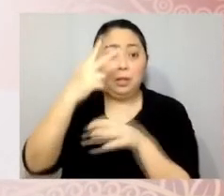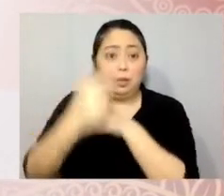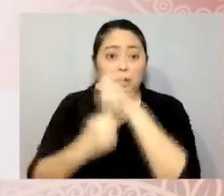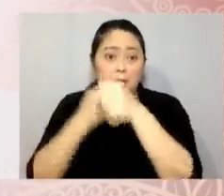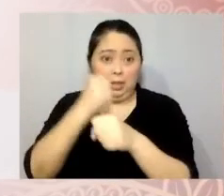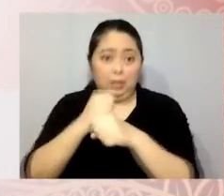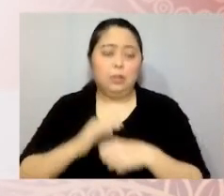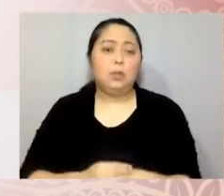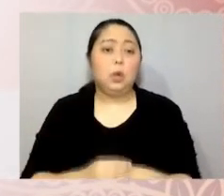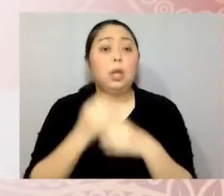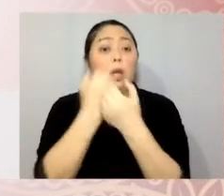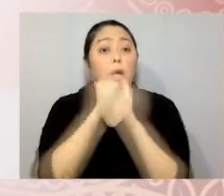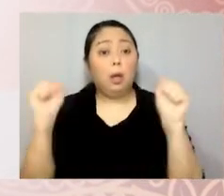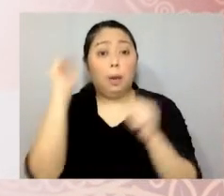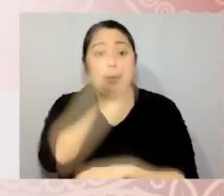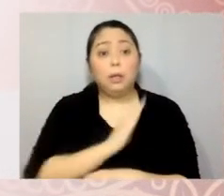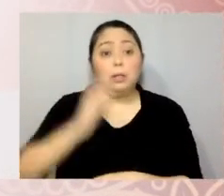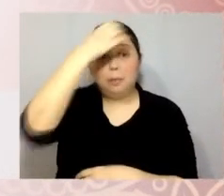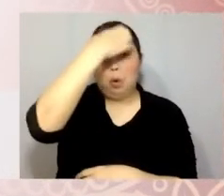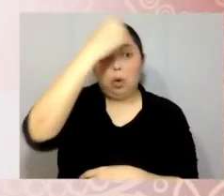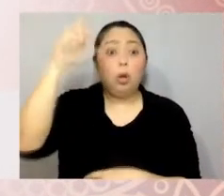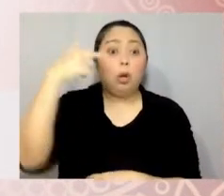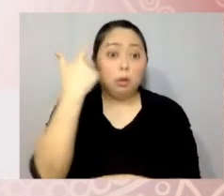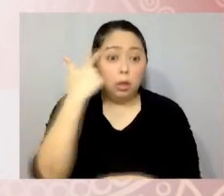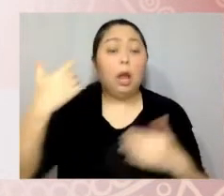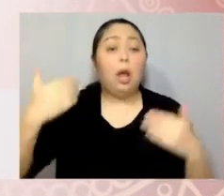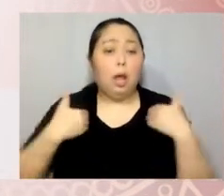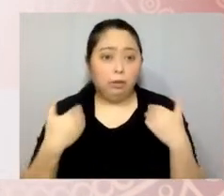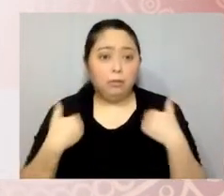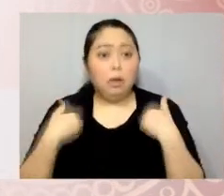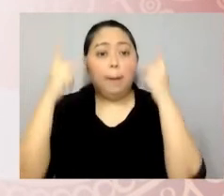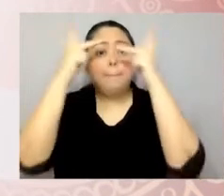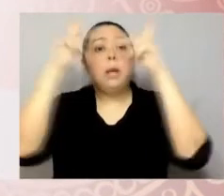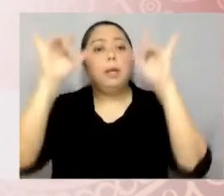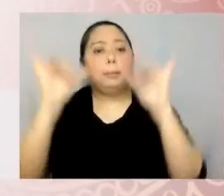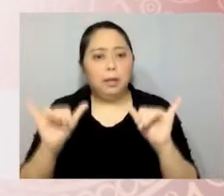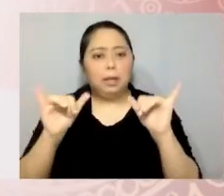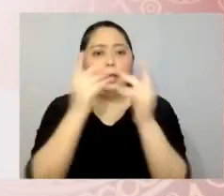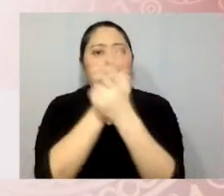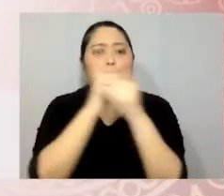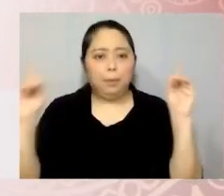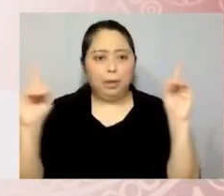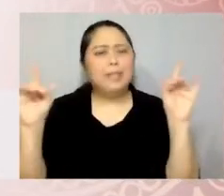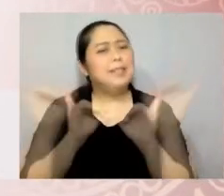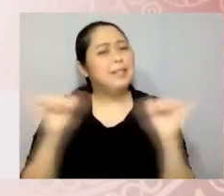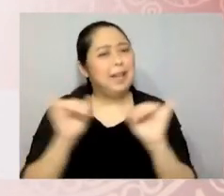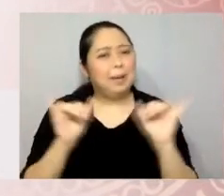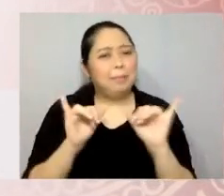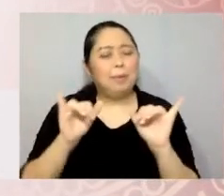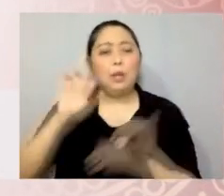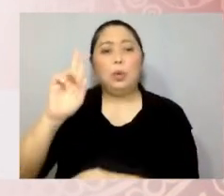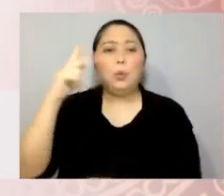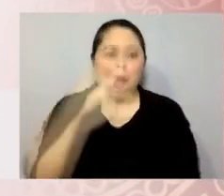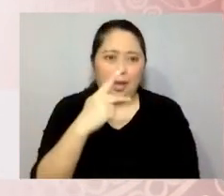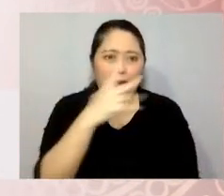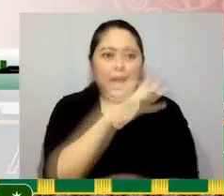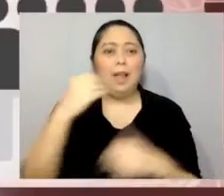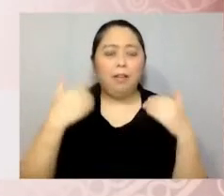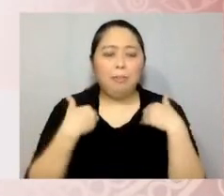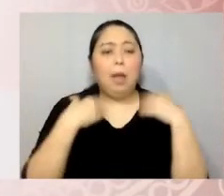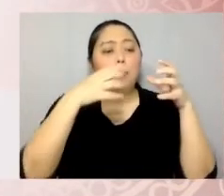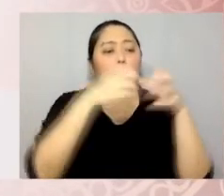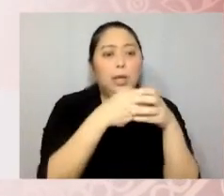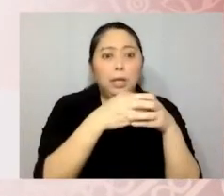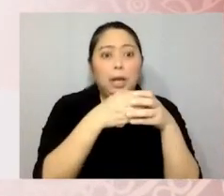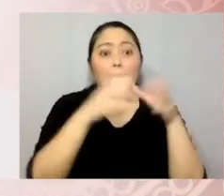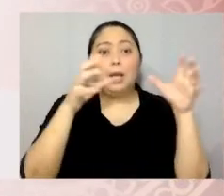autonomous Bangsamoro government will be parliamentary democratic, similar to the United Kingdom, and based on a political party system.